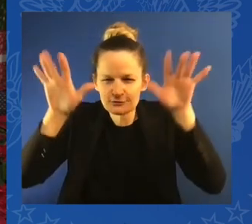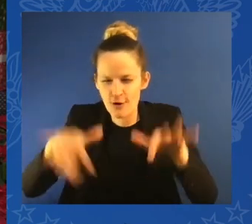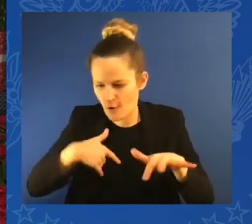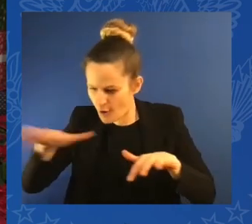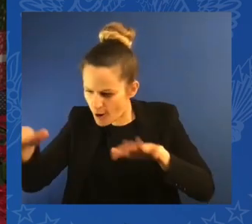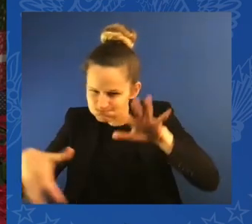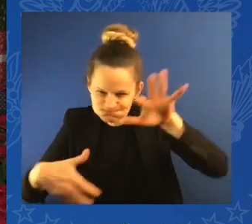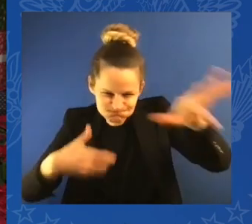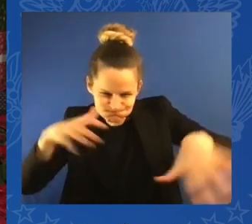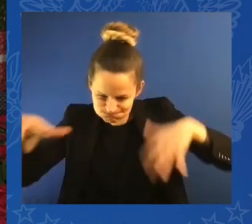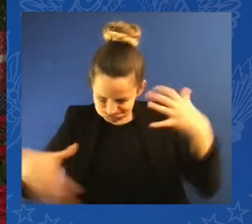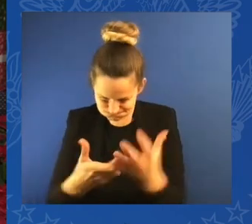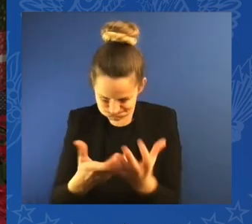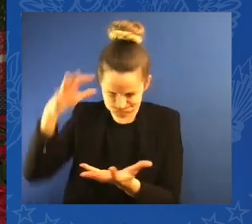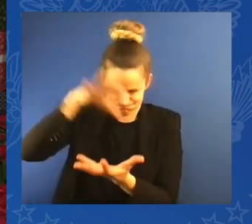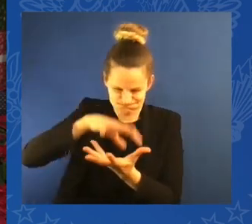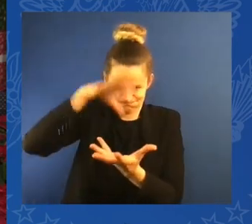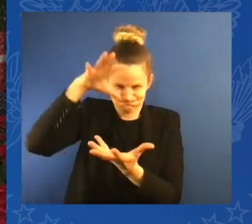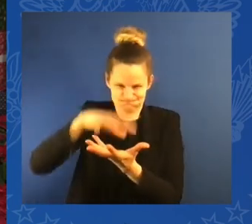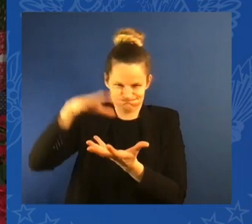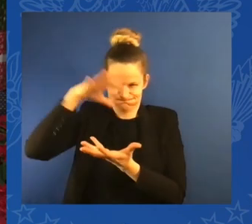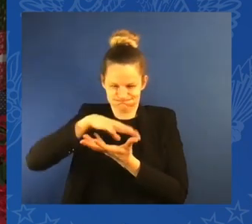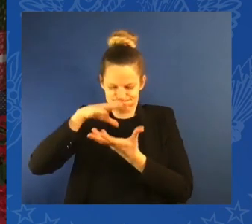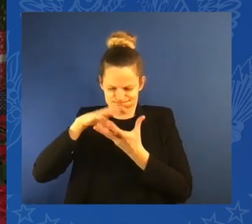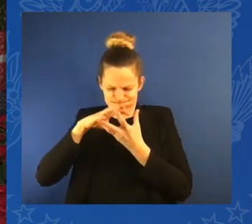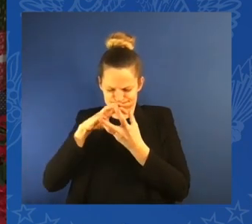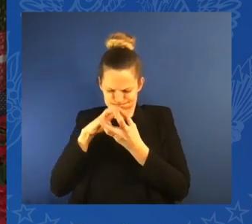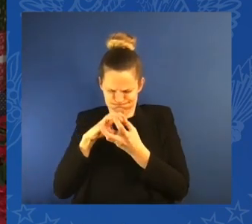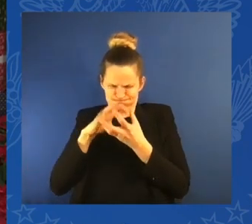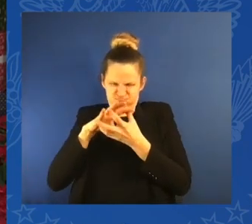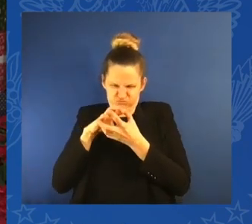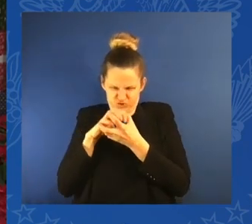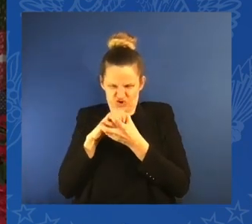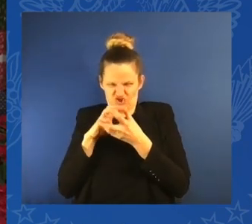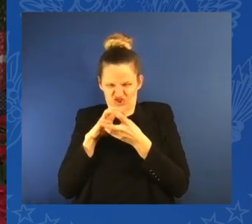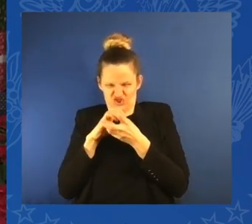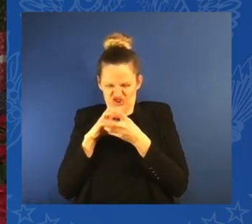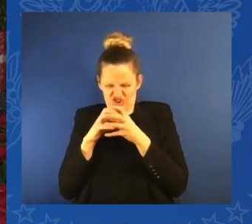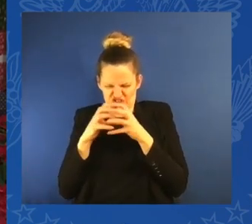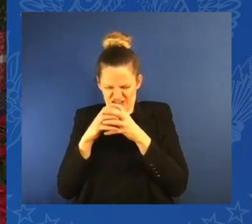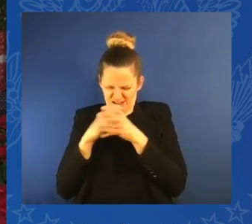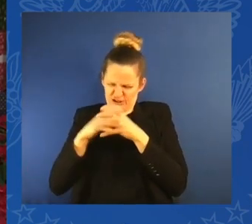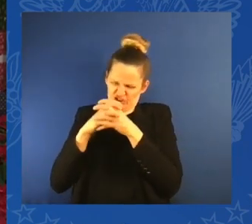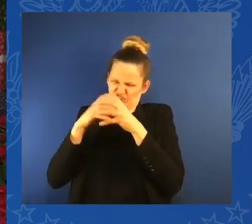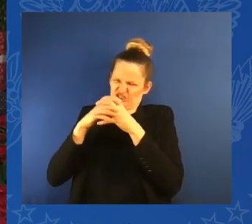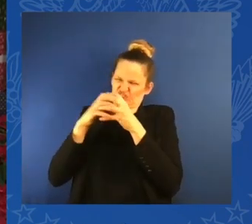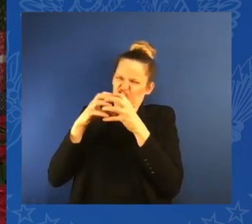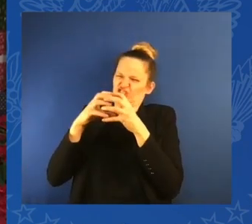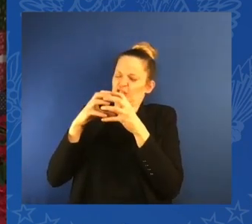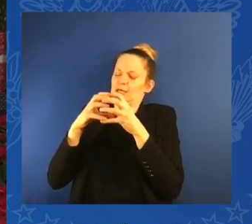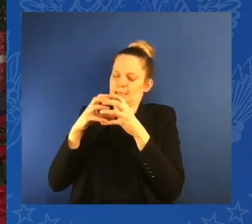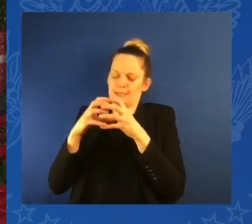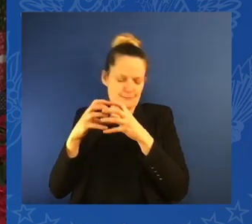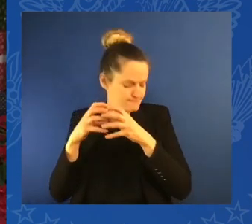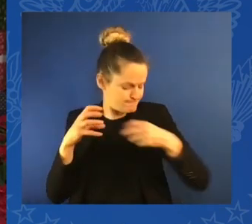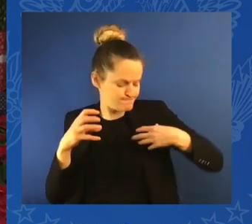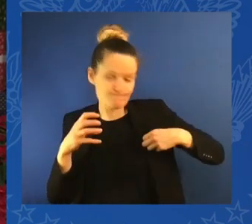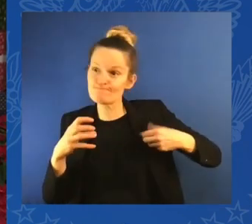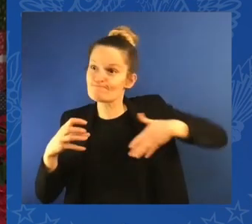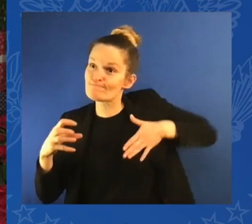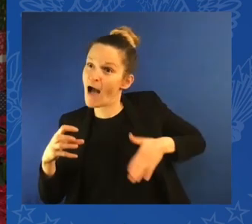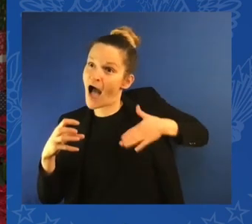and put the snowball in his pocket for tomorrow. Then he went into his